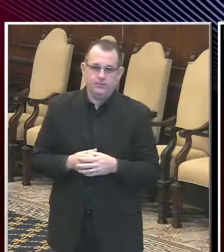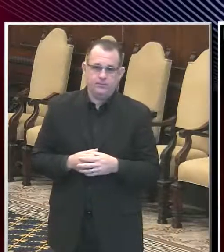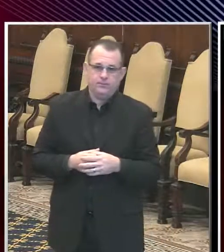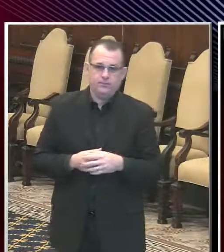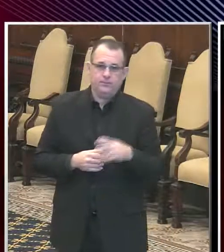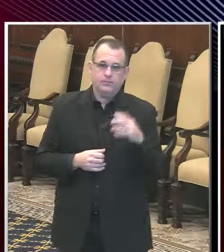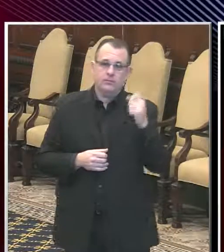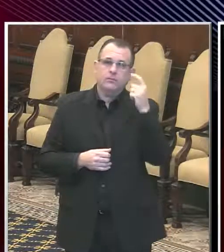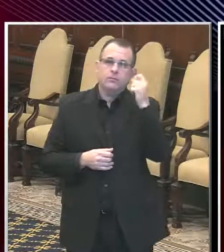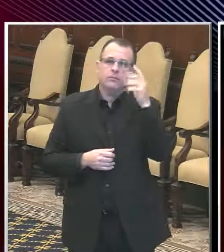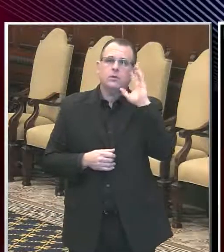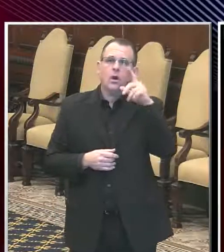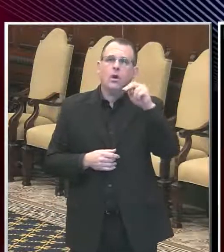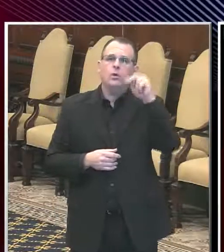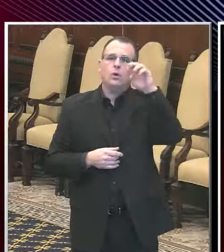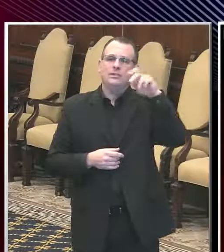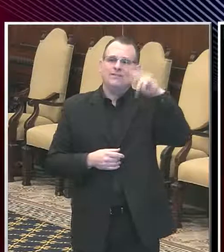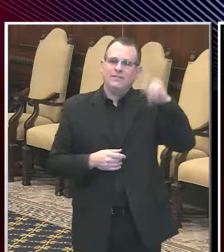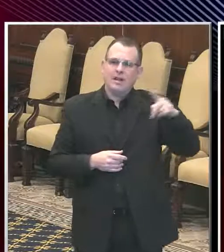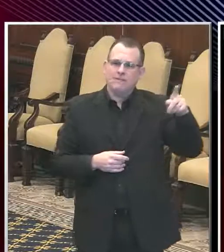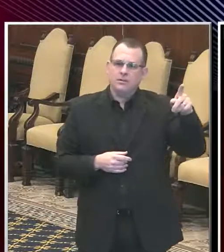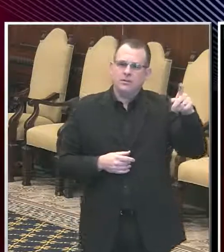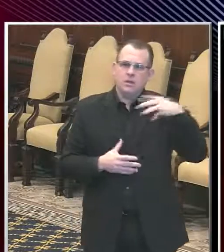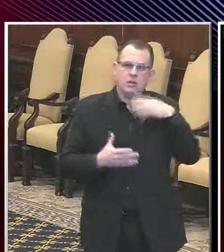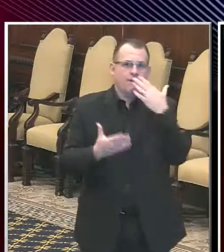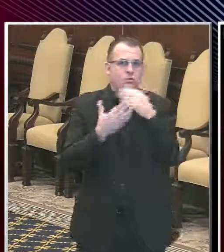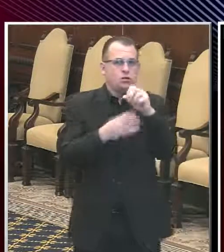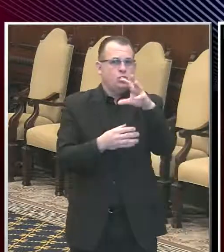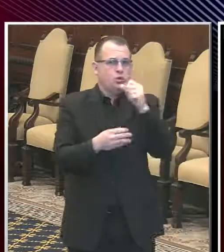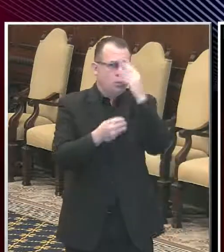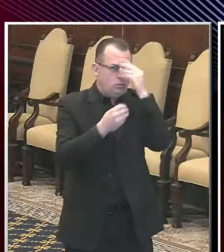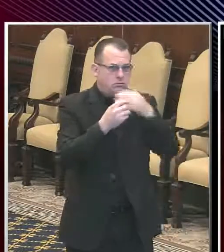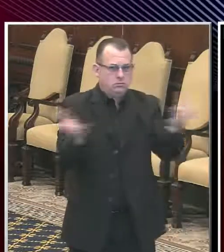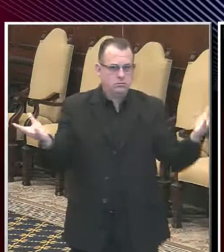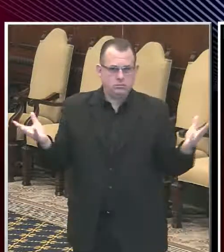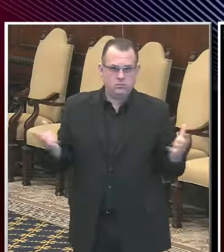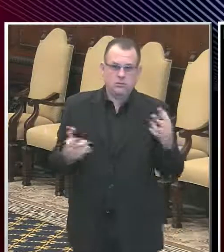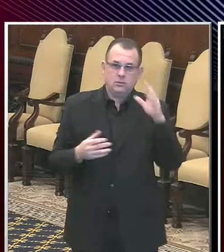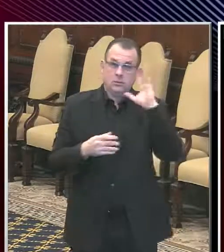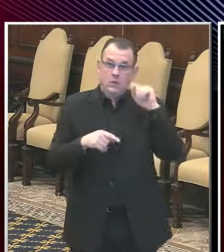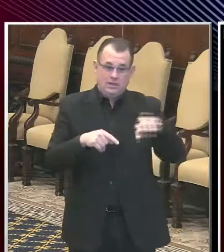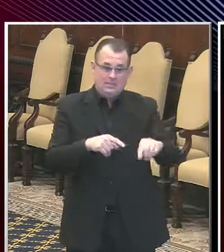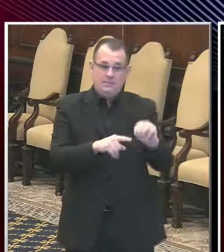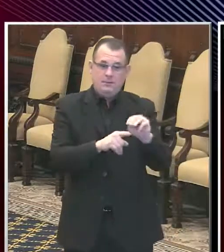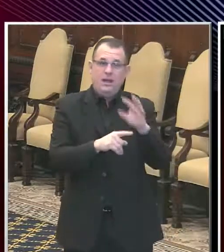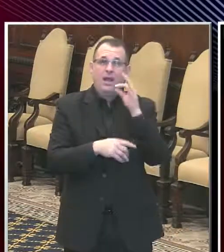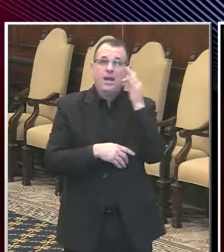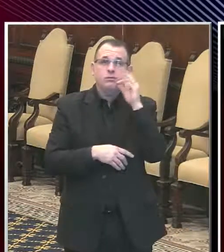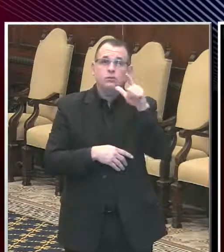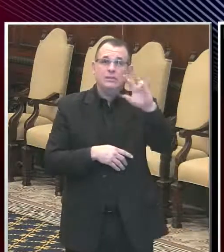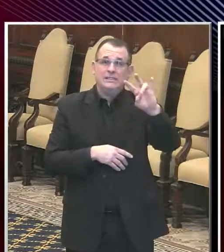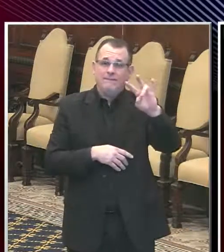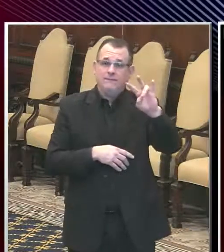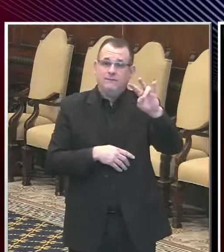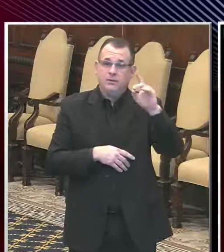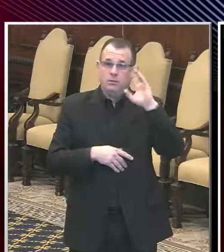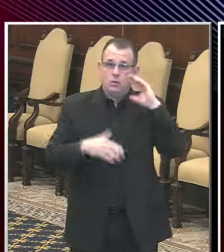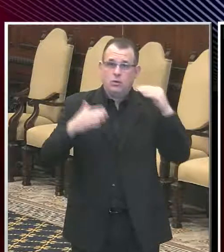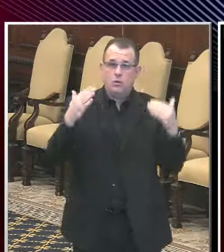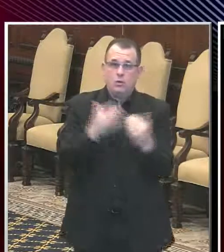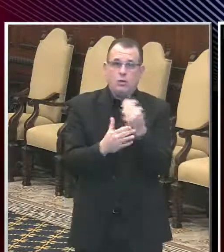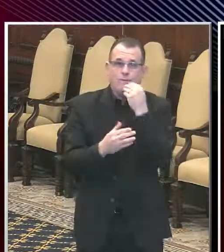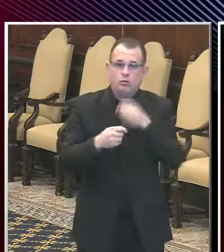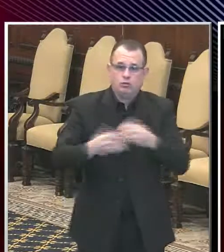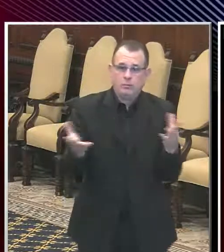economically because of the pandemic. Beginning this coming Monday, April 27th, there will be a new city-sponsored food site in Northeast